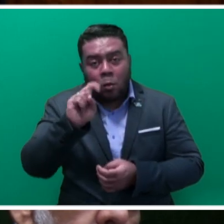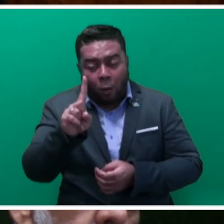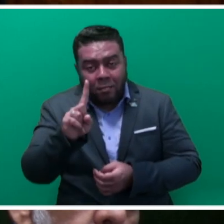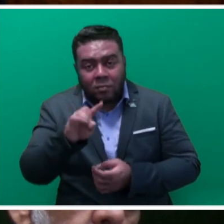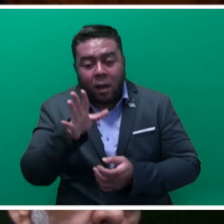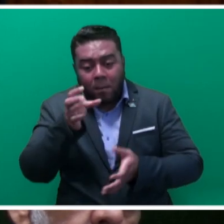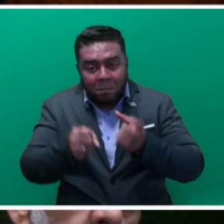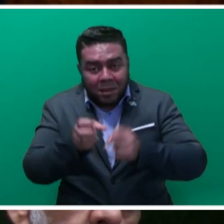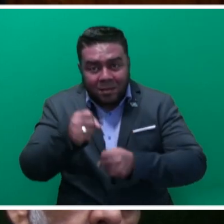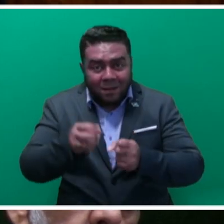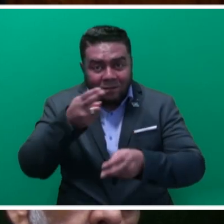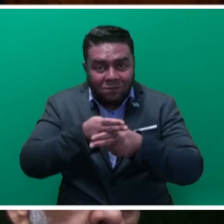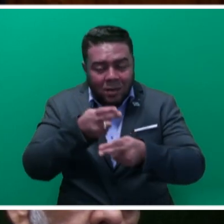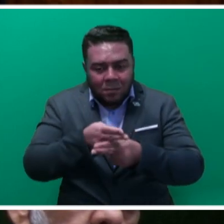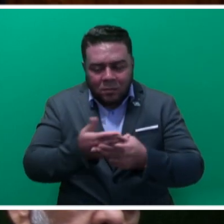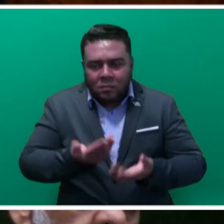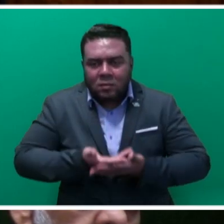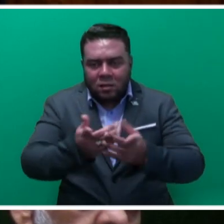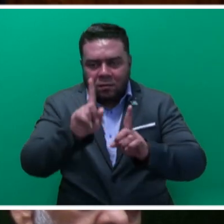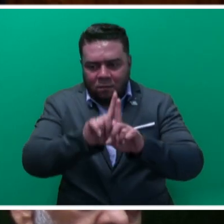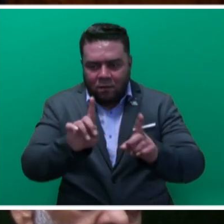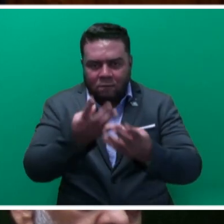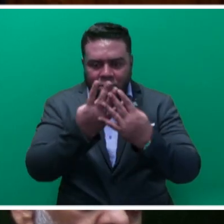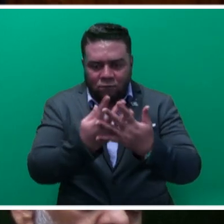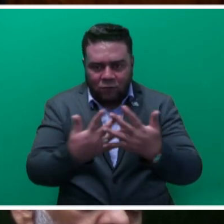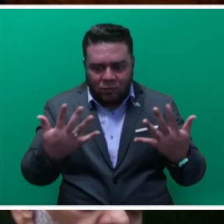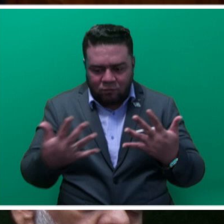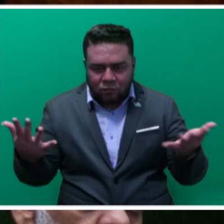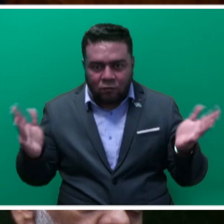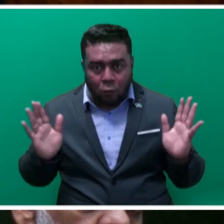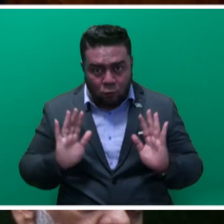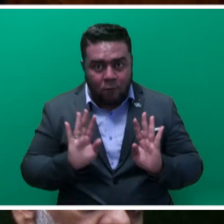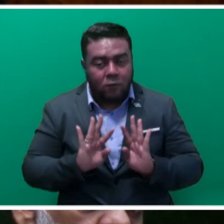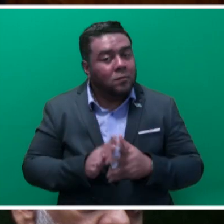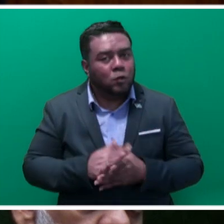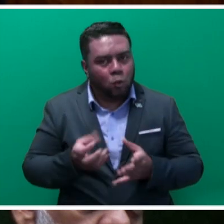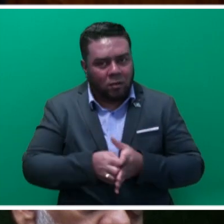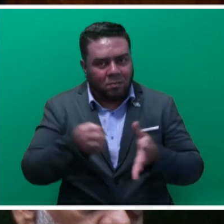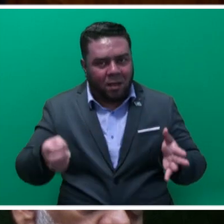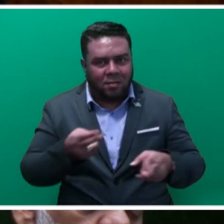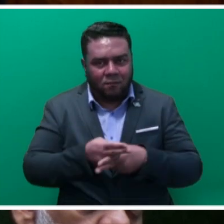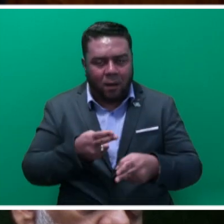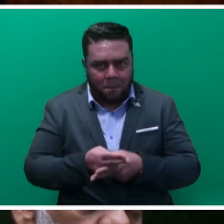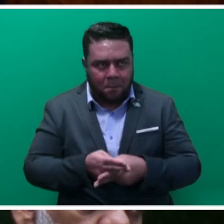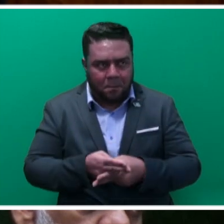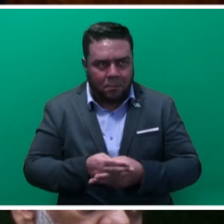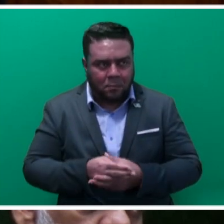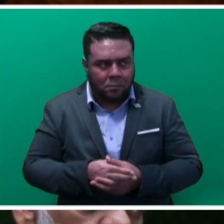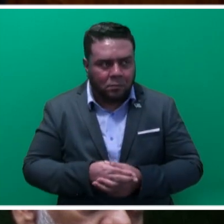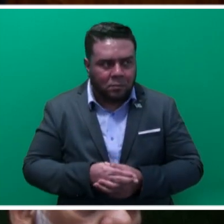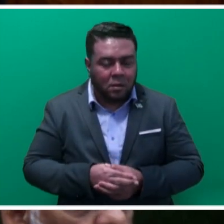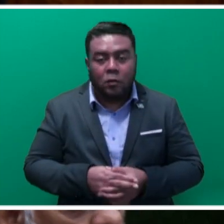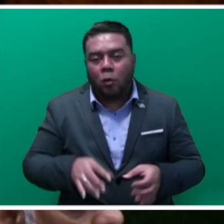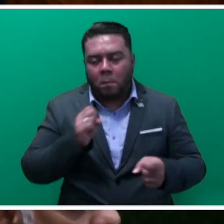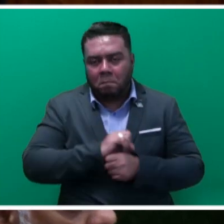have been assisted with fencing materials and dairy sheds to expand their farms to a commercial level